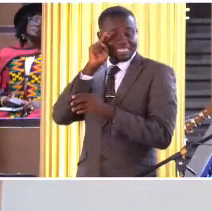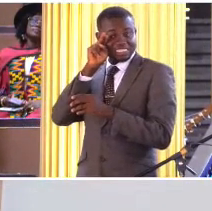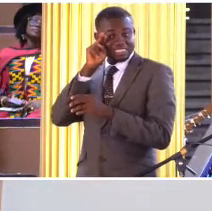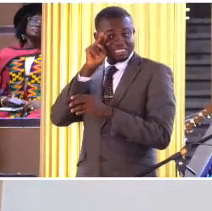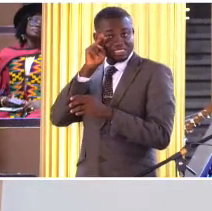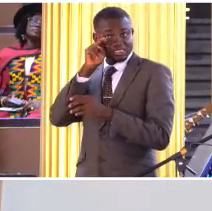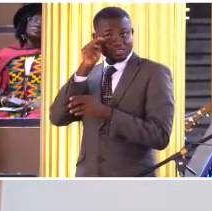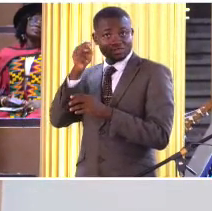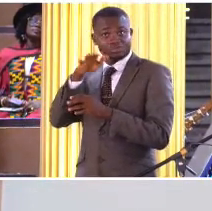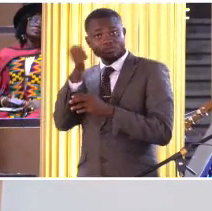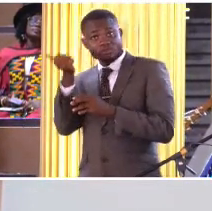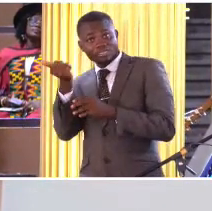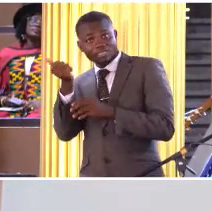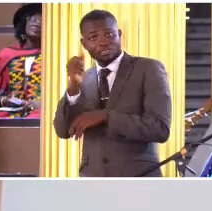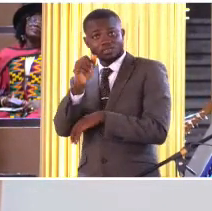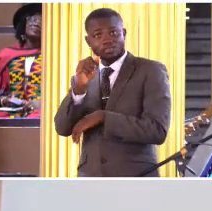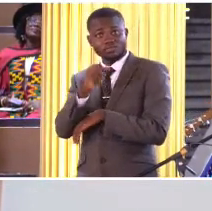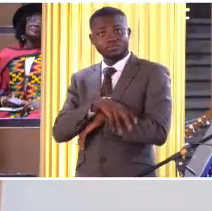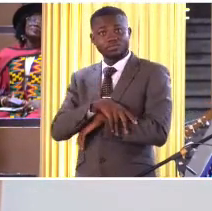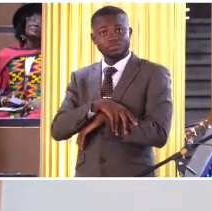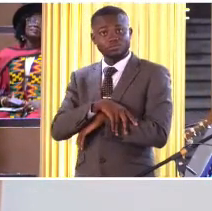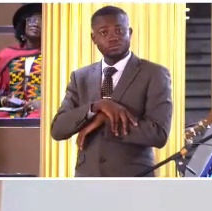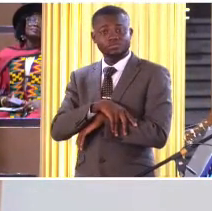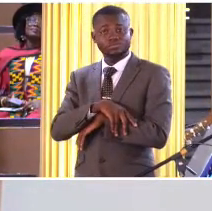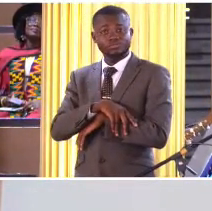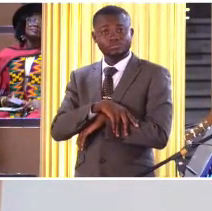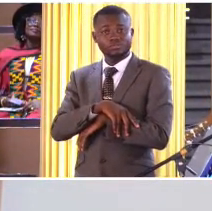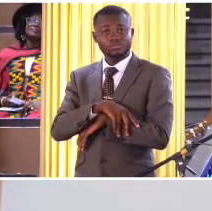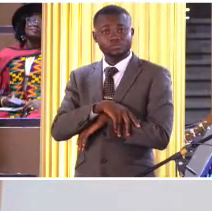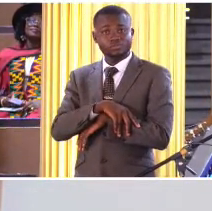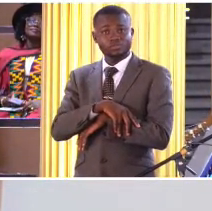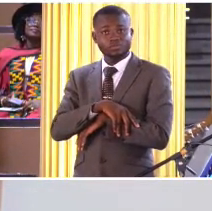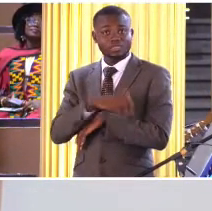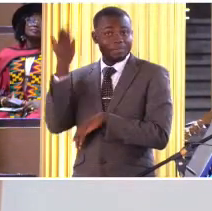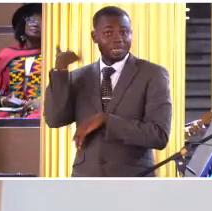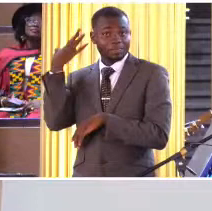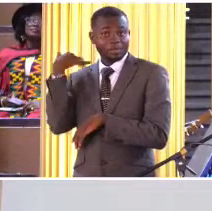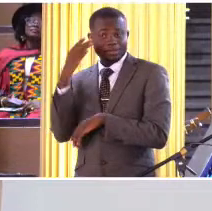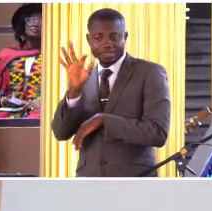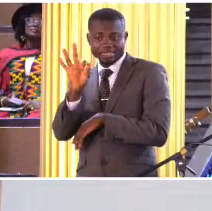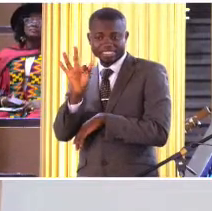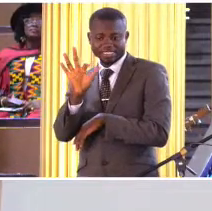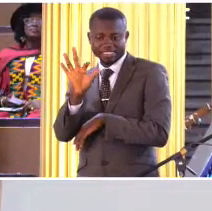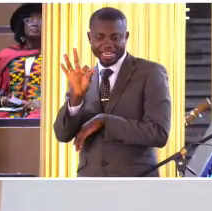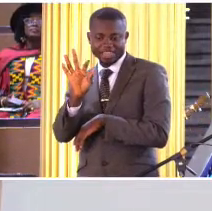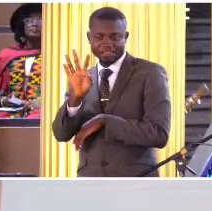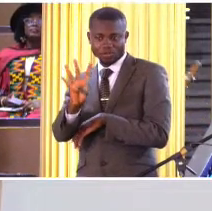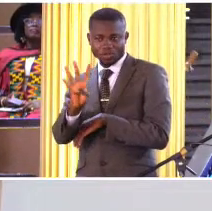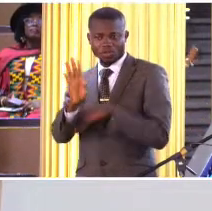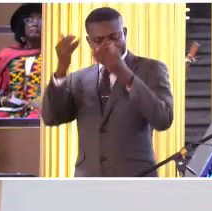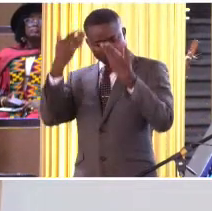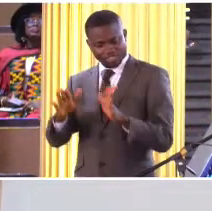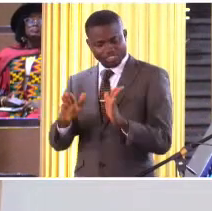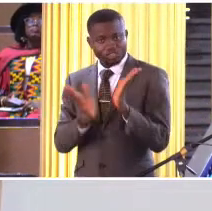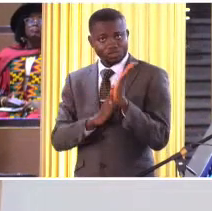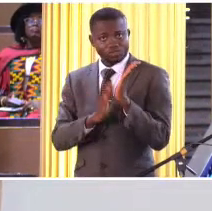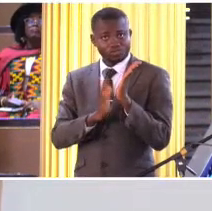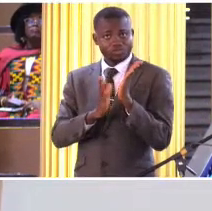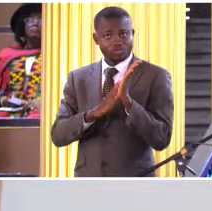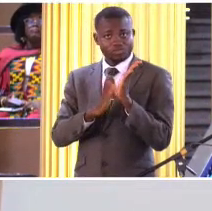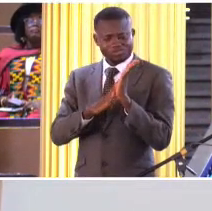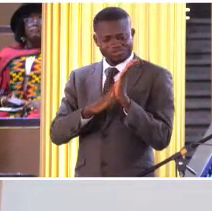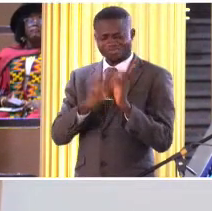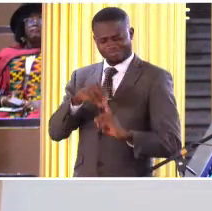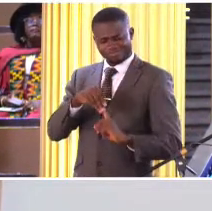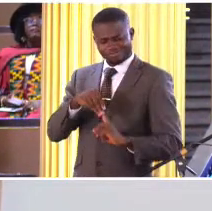in Shagamu, Ogun State, Nigeria, in 1994, completing as an outstanding